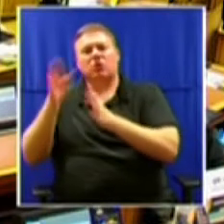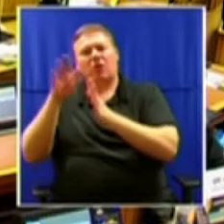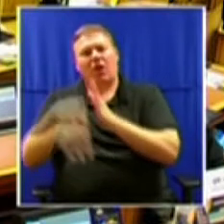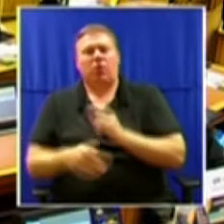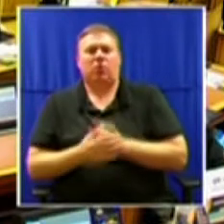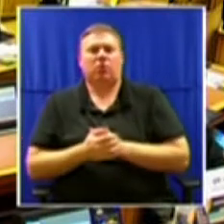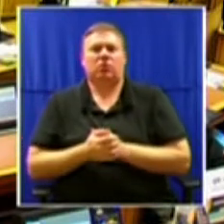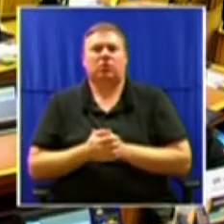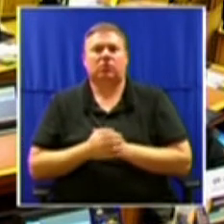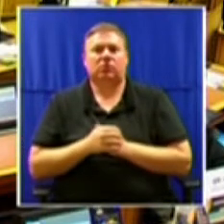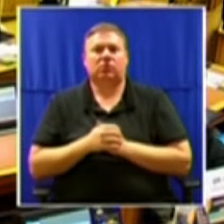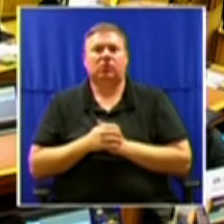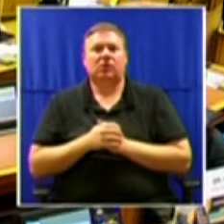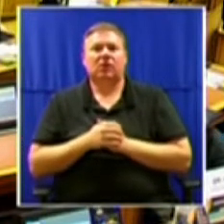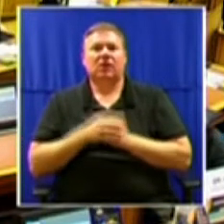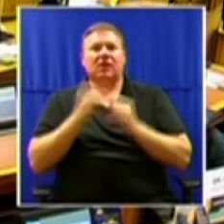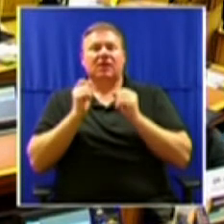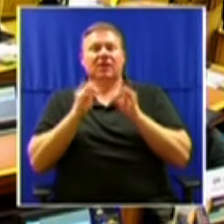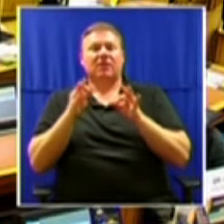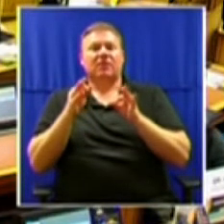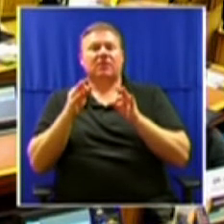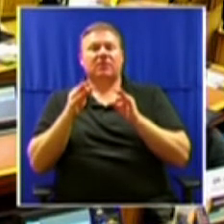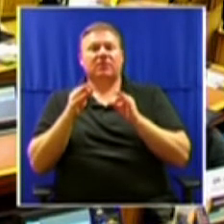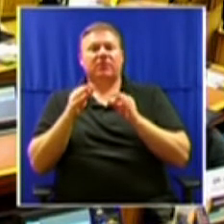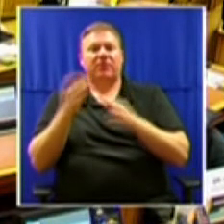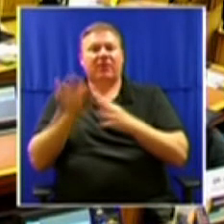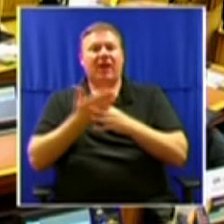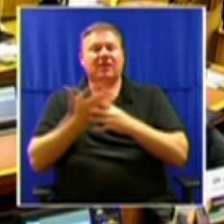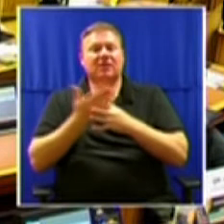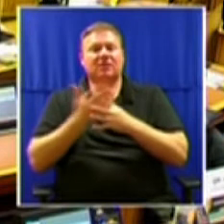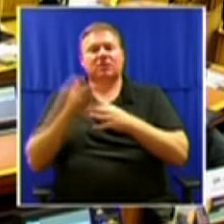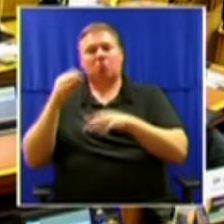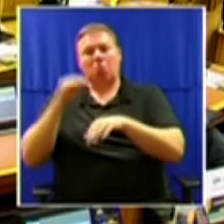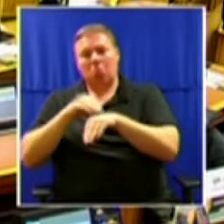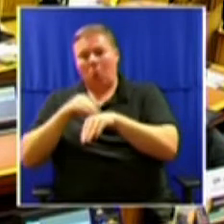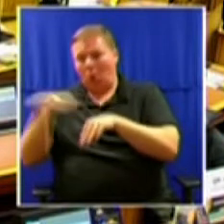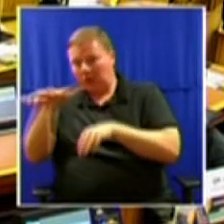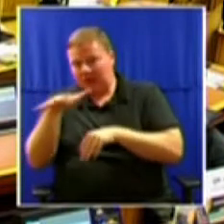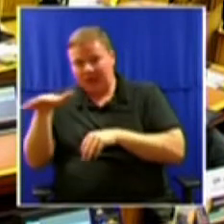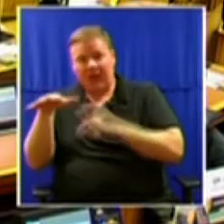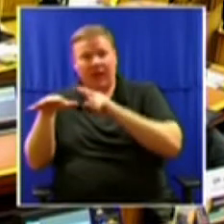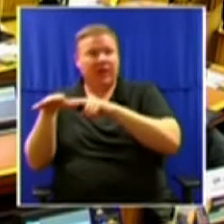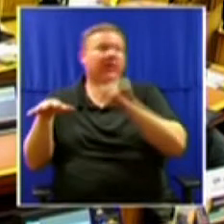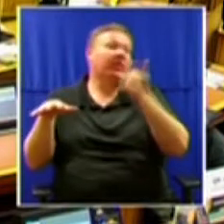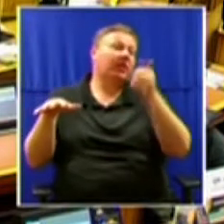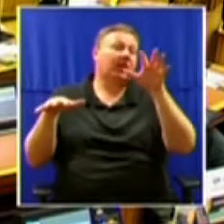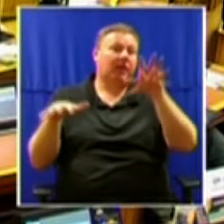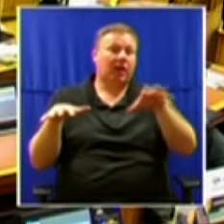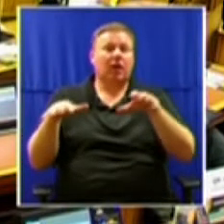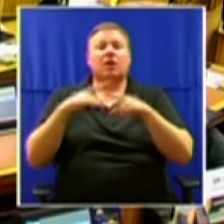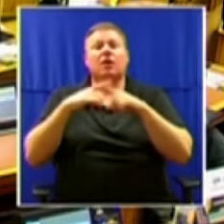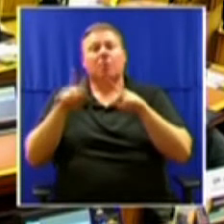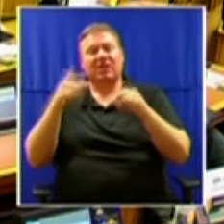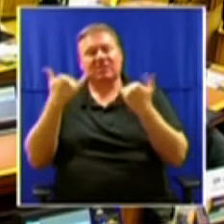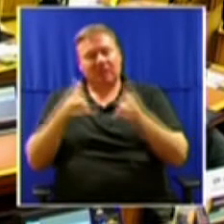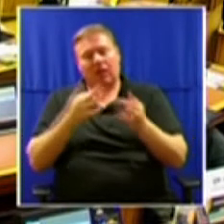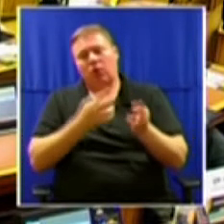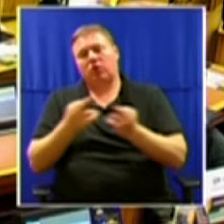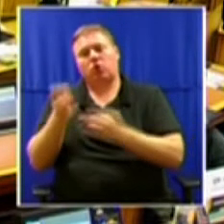cases handled by the township and rural-based units are greater than their urban counterparts. What